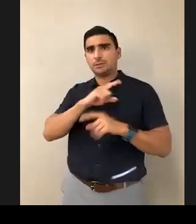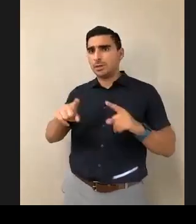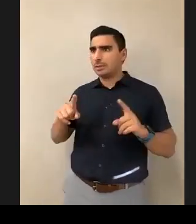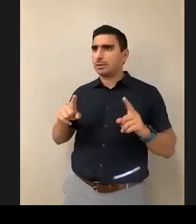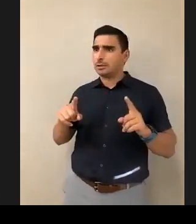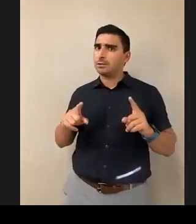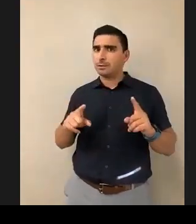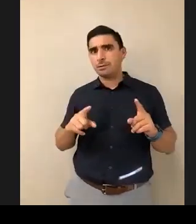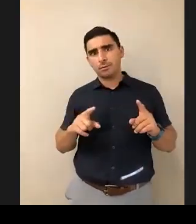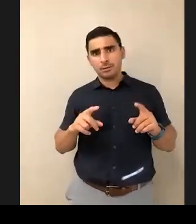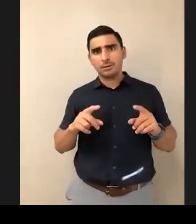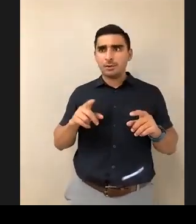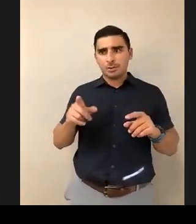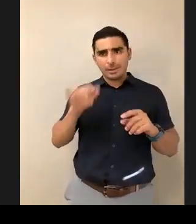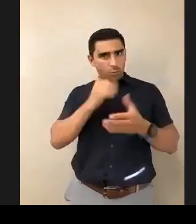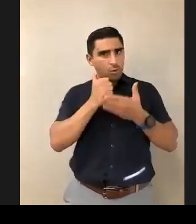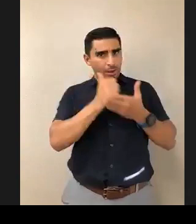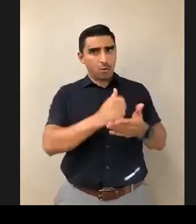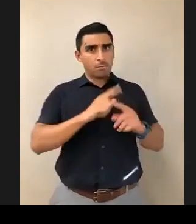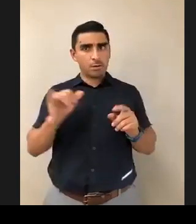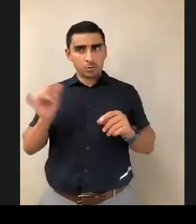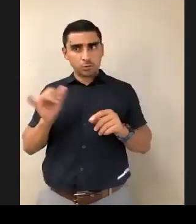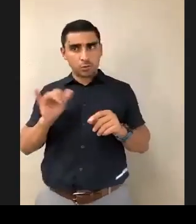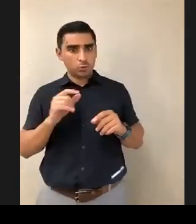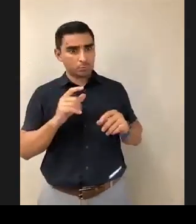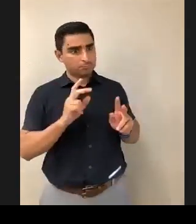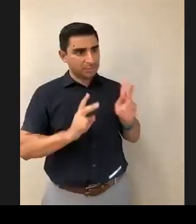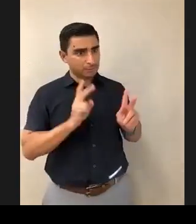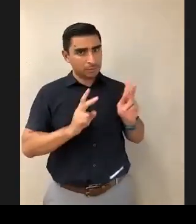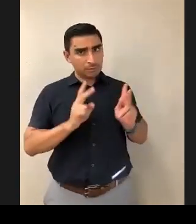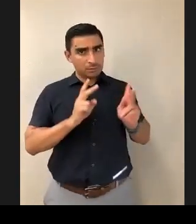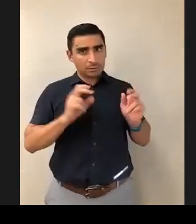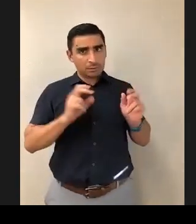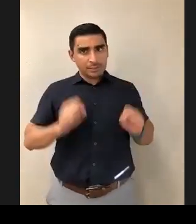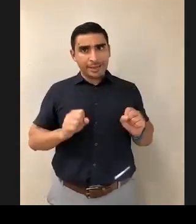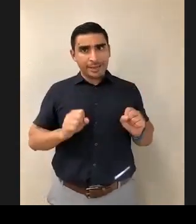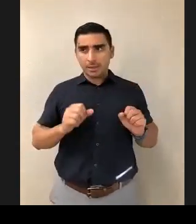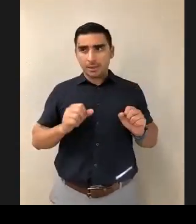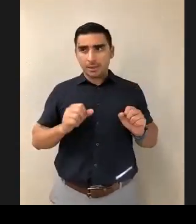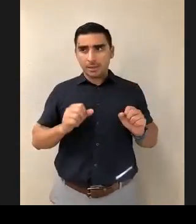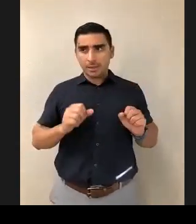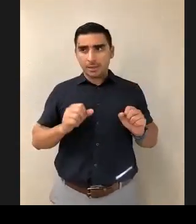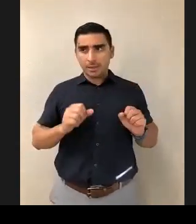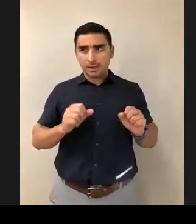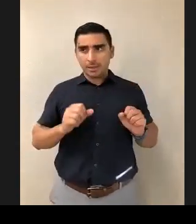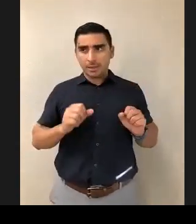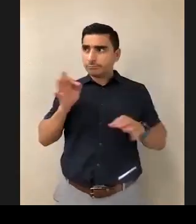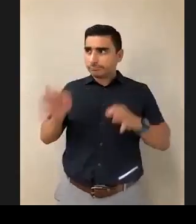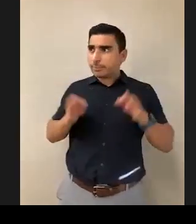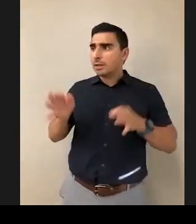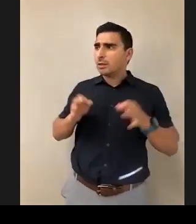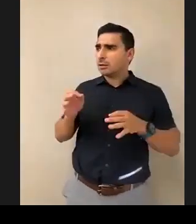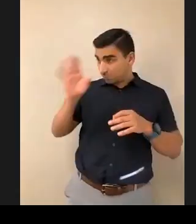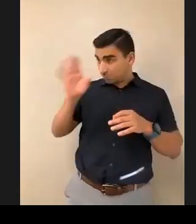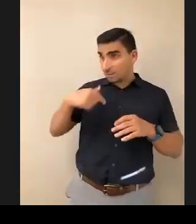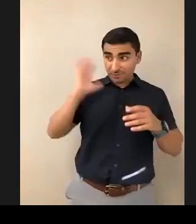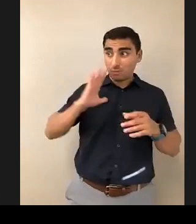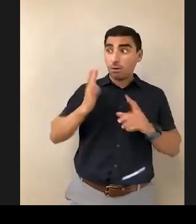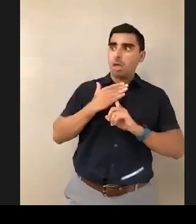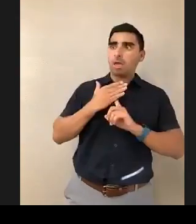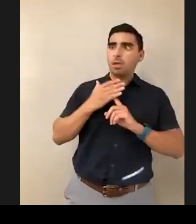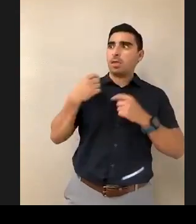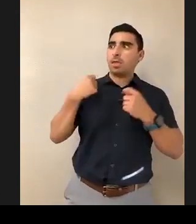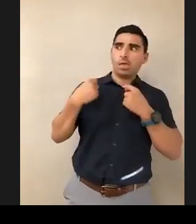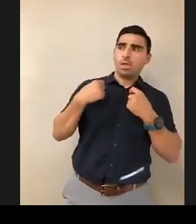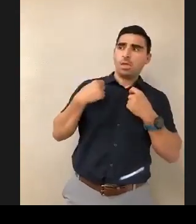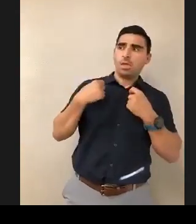is they can talk about how they experienced it, what they were feeling, what they were thinking during the incident. And I can only